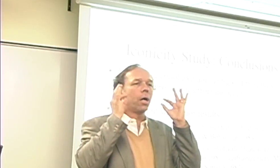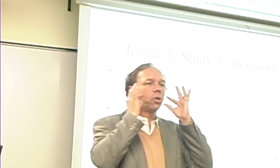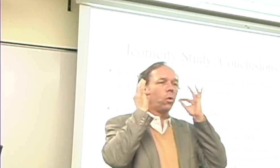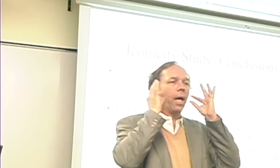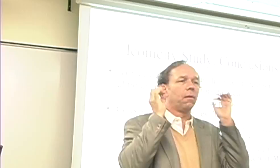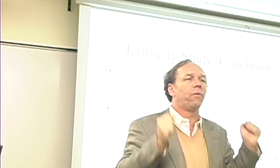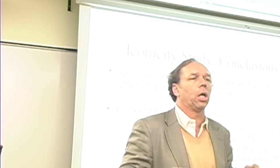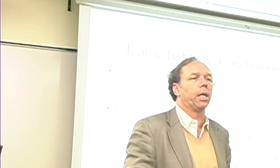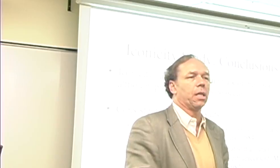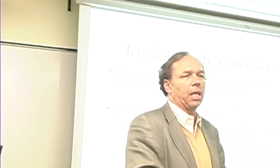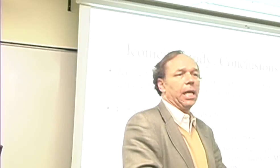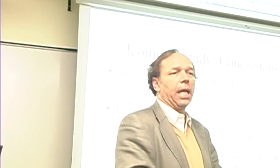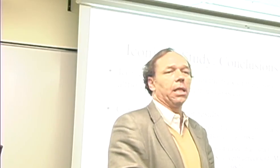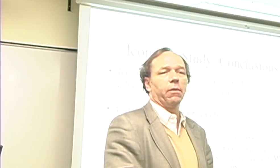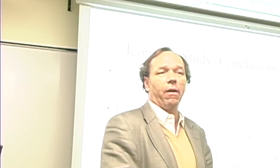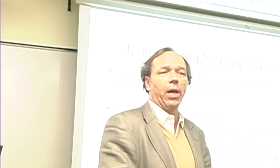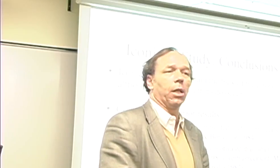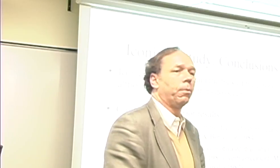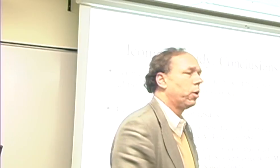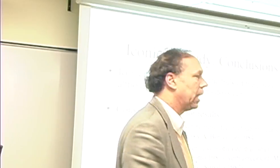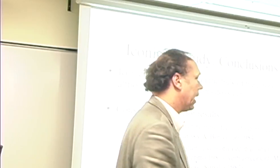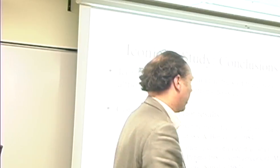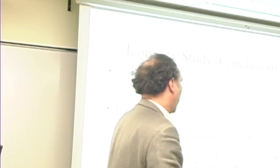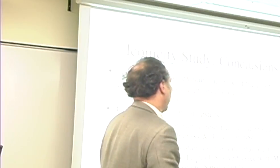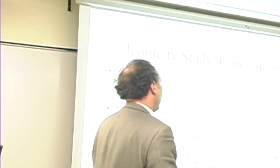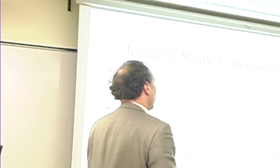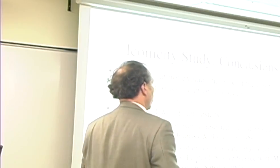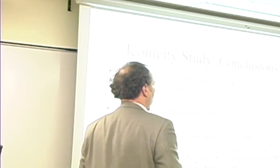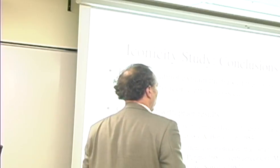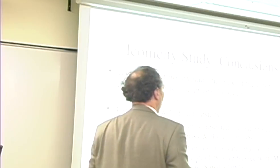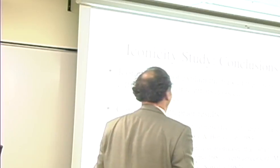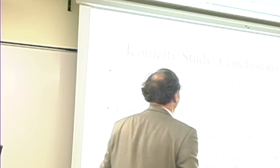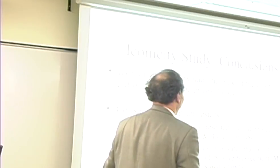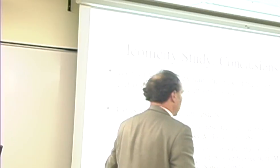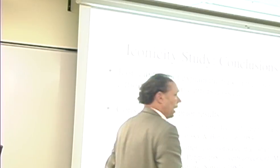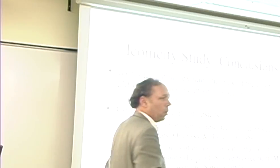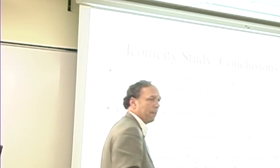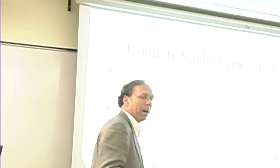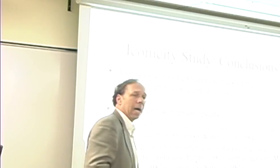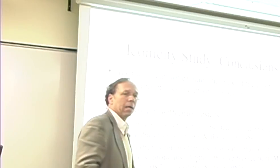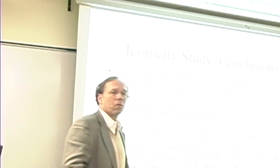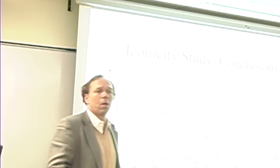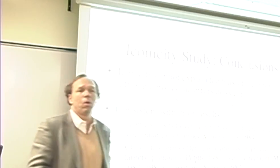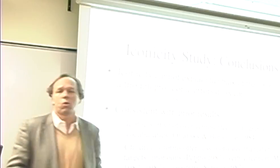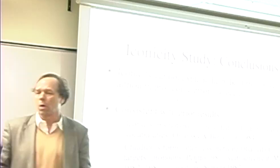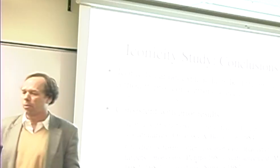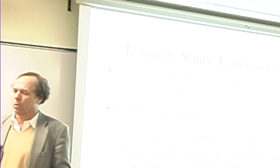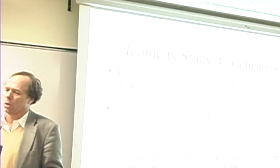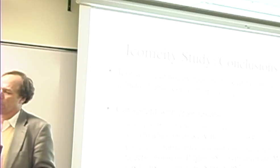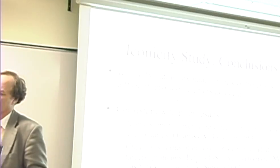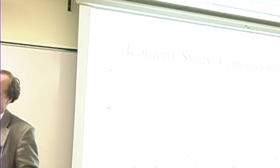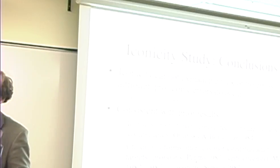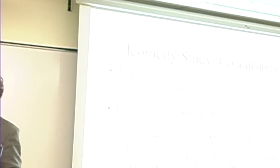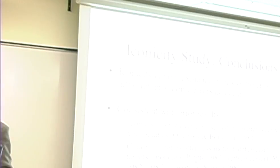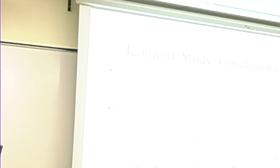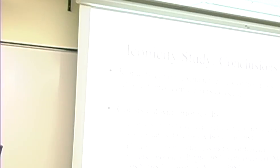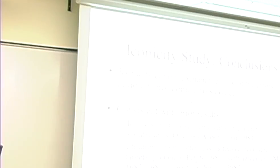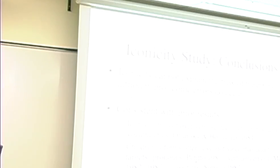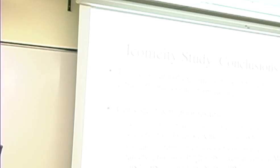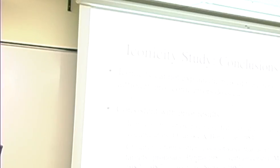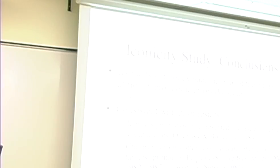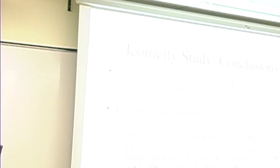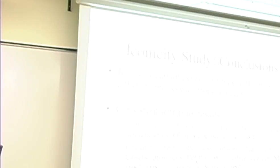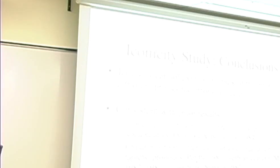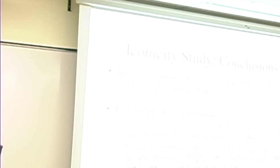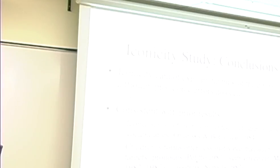there are two-handed variants available in the lexicon, children aren't particularly biased towards producing those